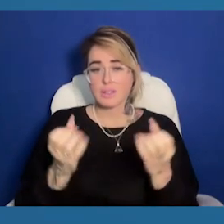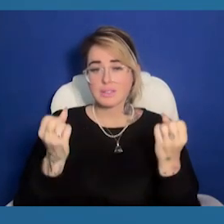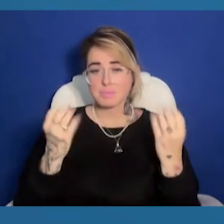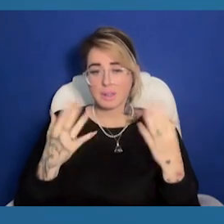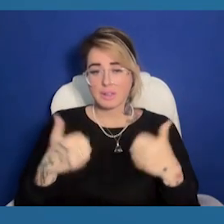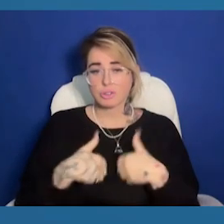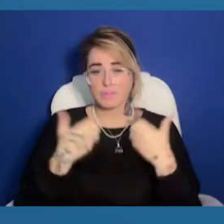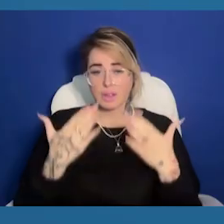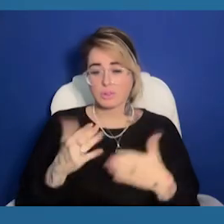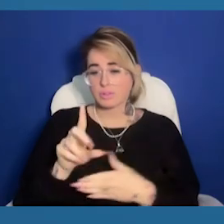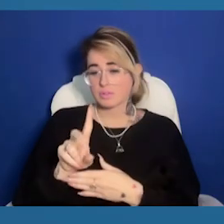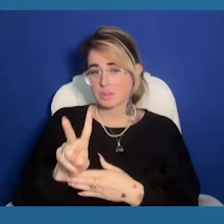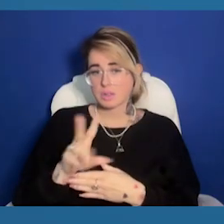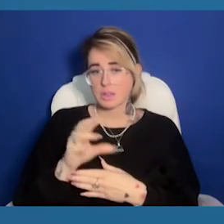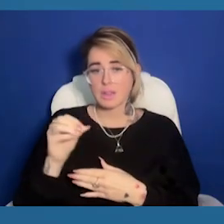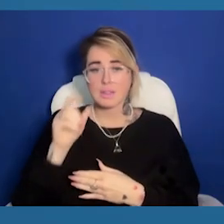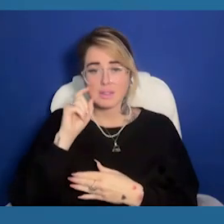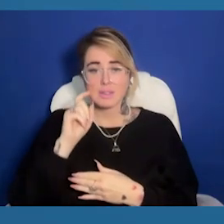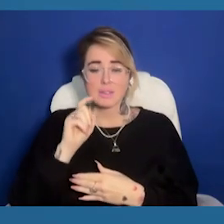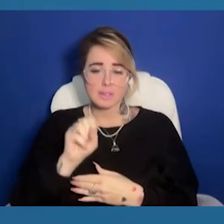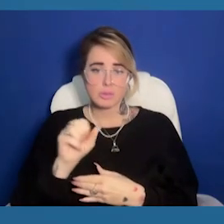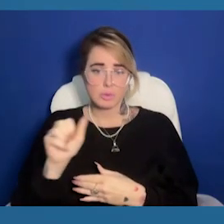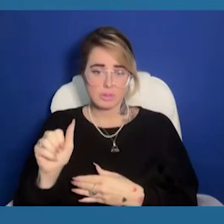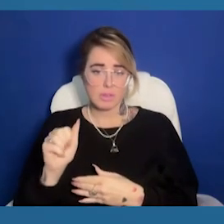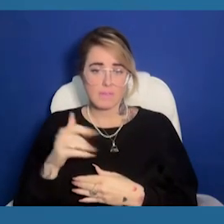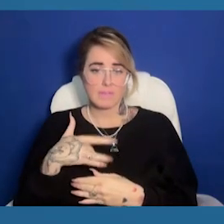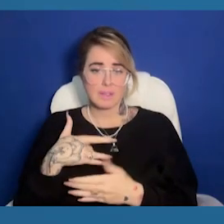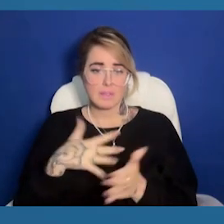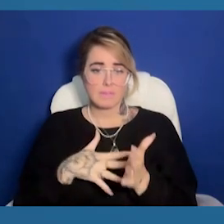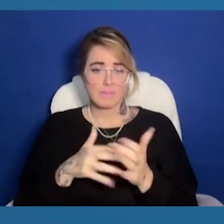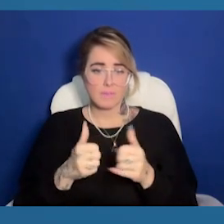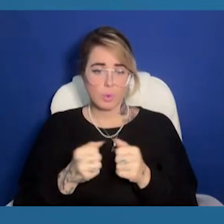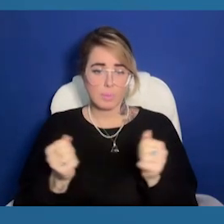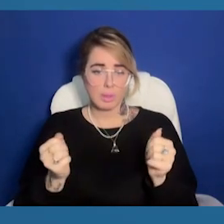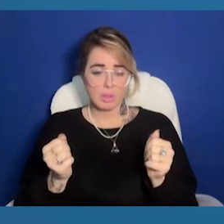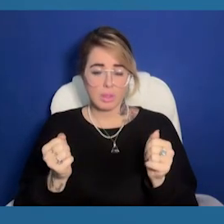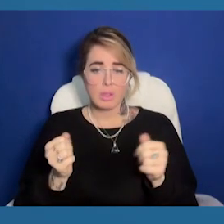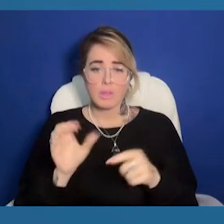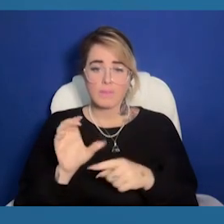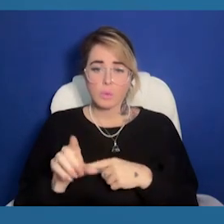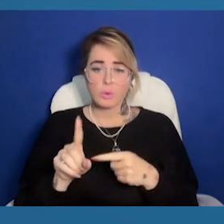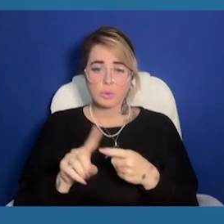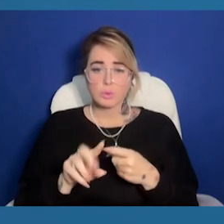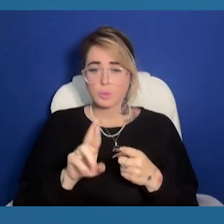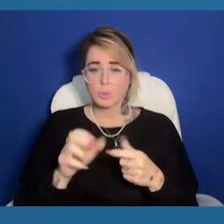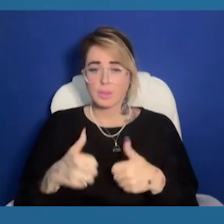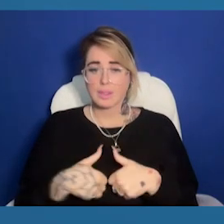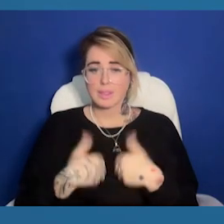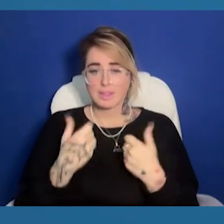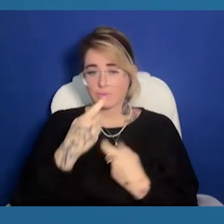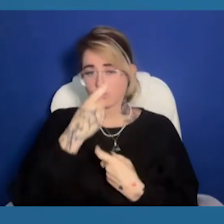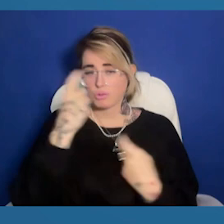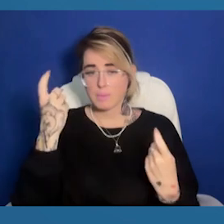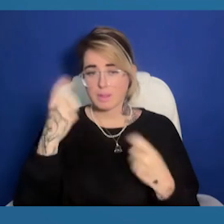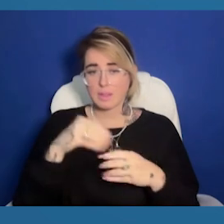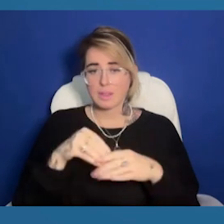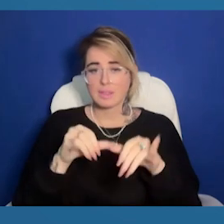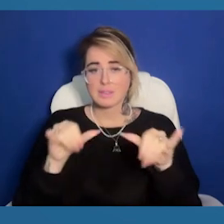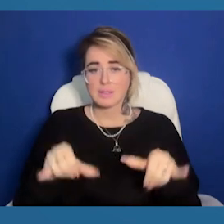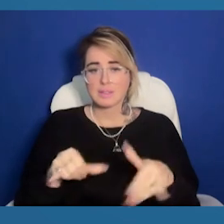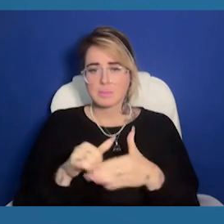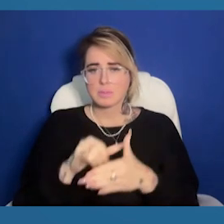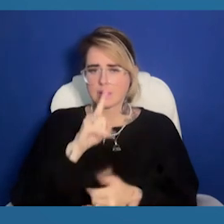violence and sexual assault vulnerable, forced to relive trauma in a system that